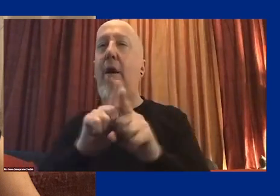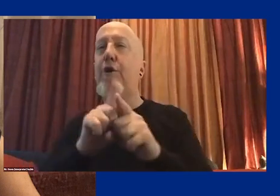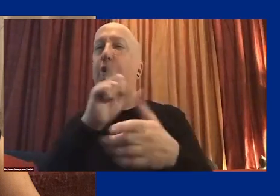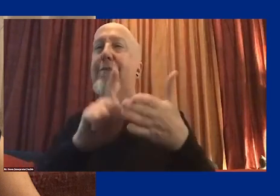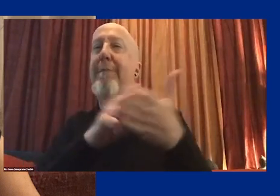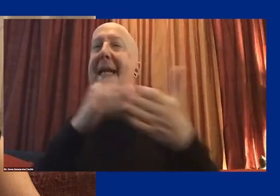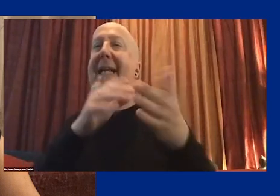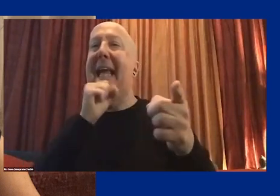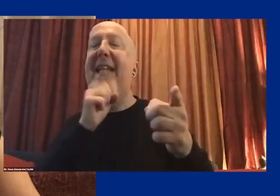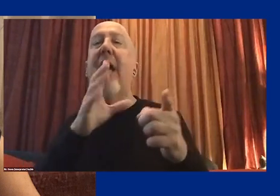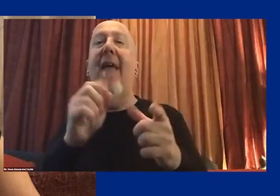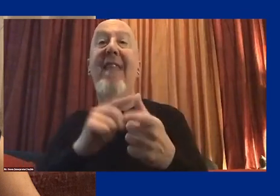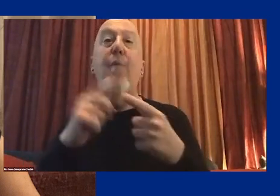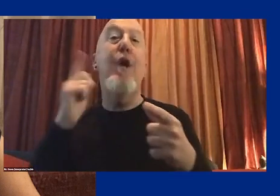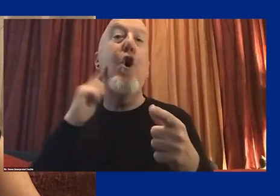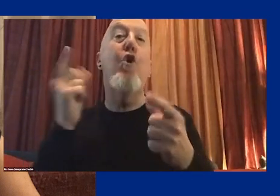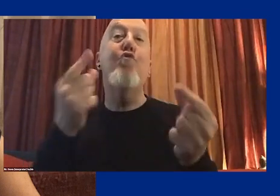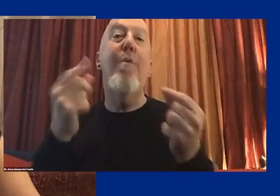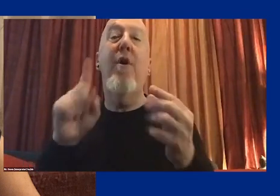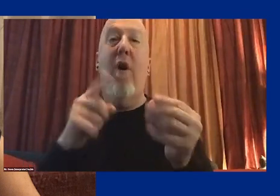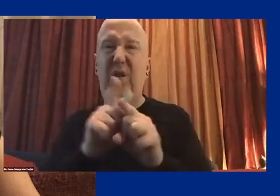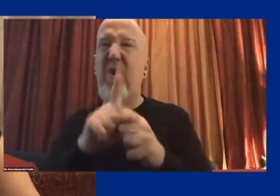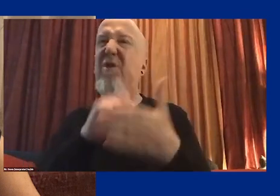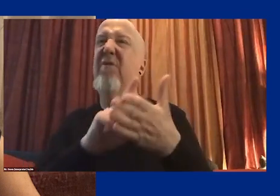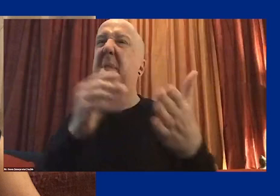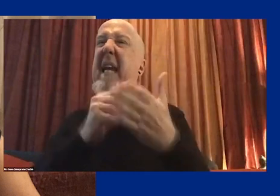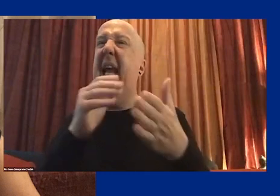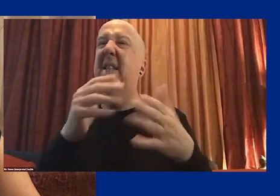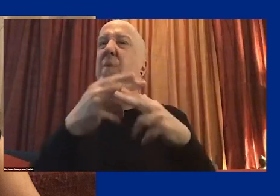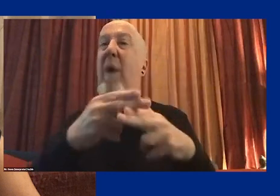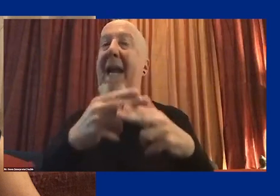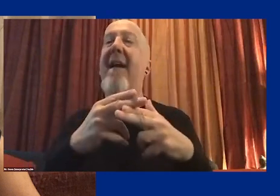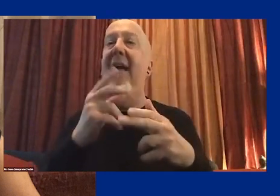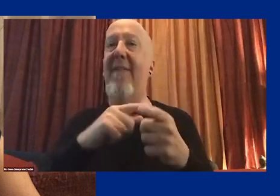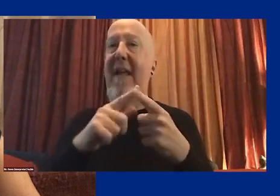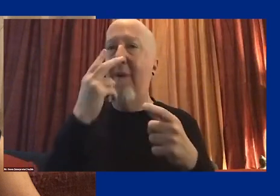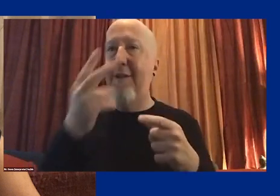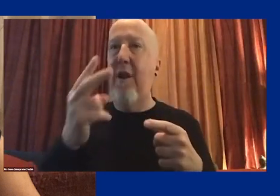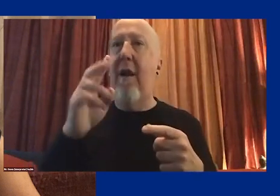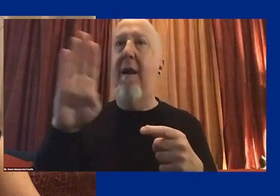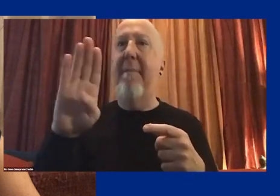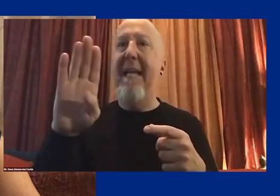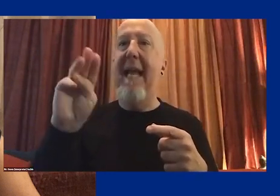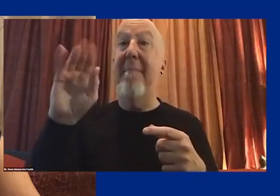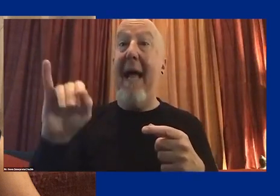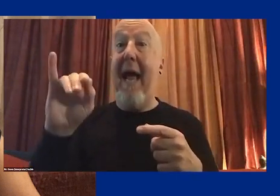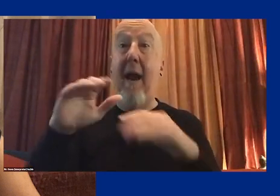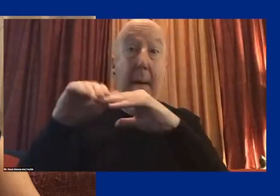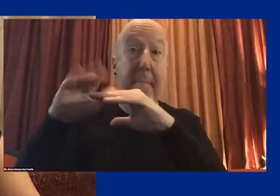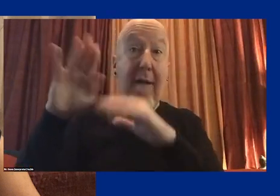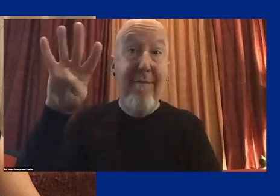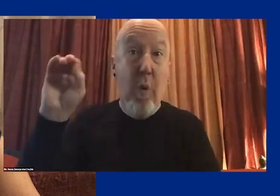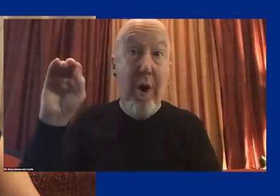about weight, and then we saw the fact that BMI is listed, BMI over 40 is listed by